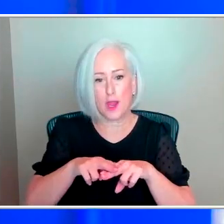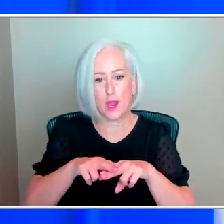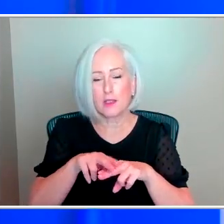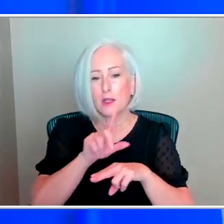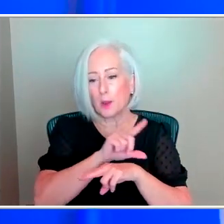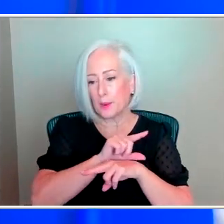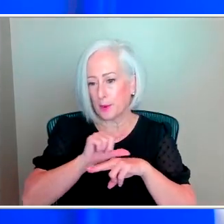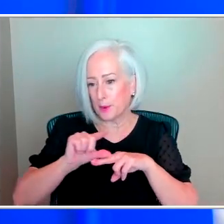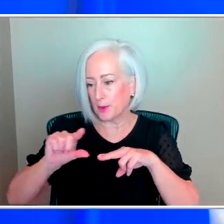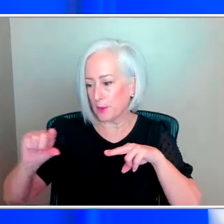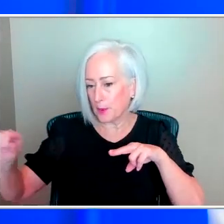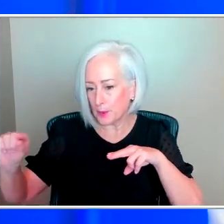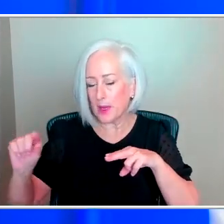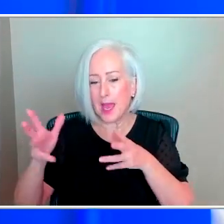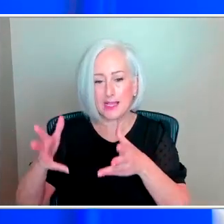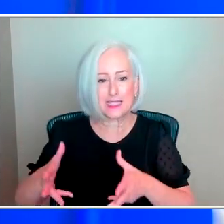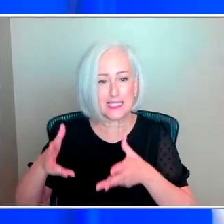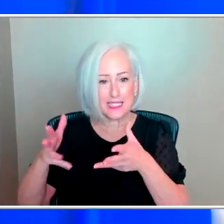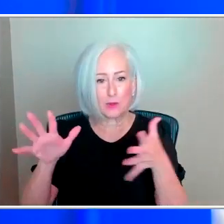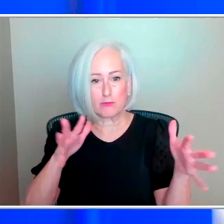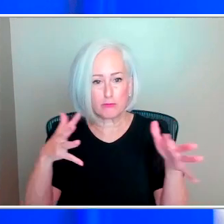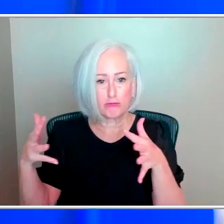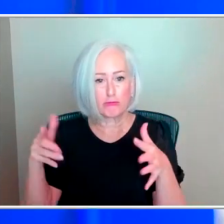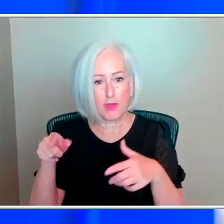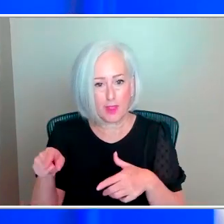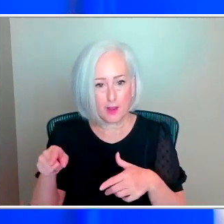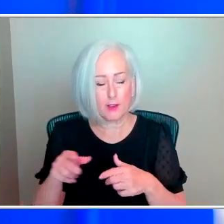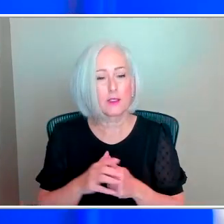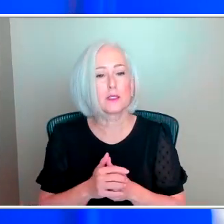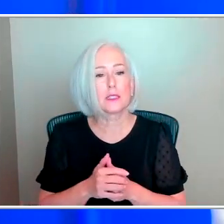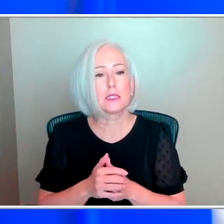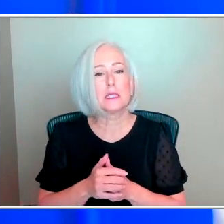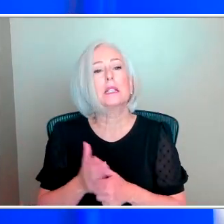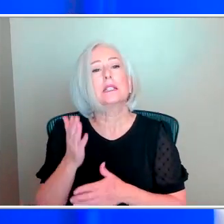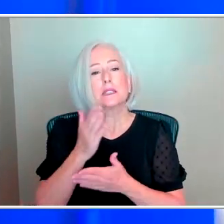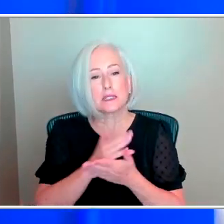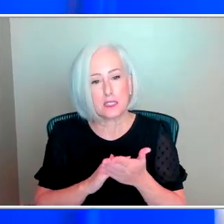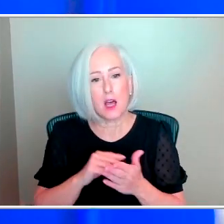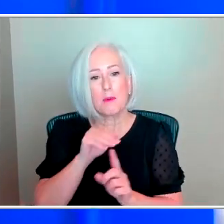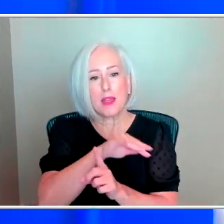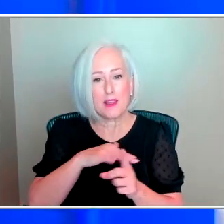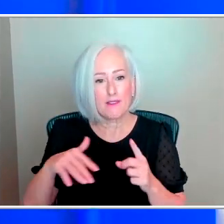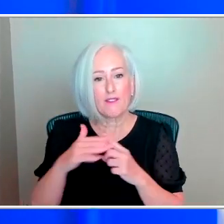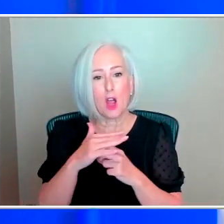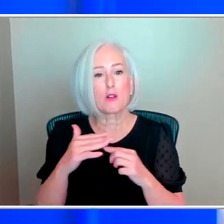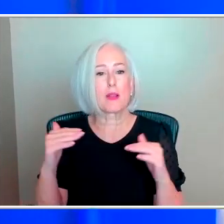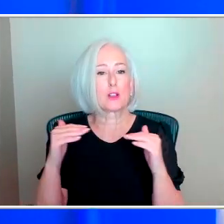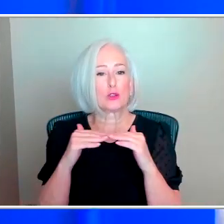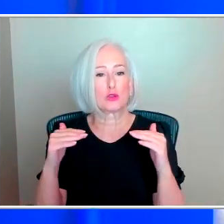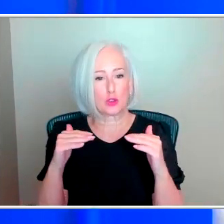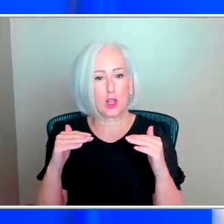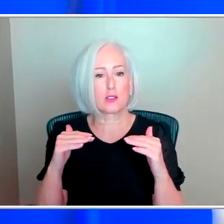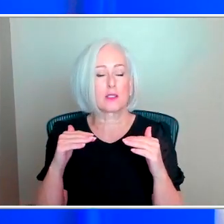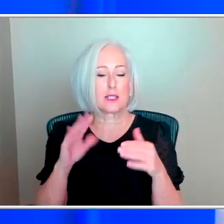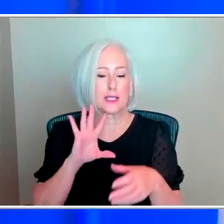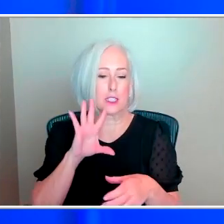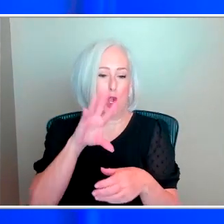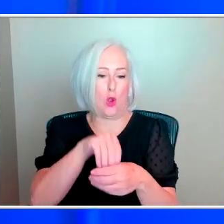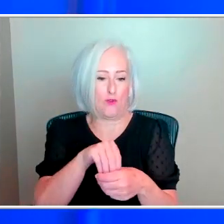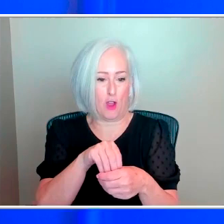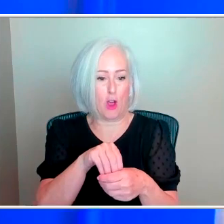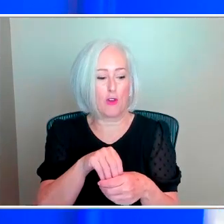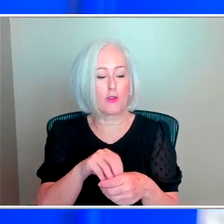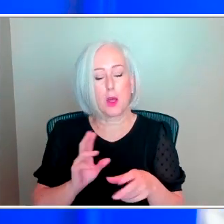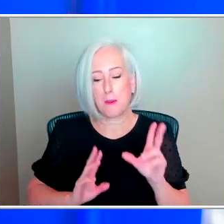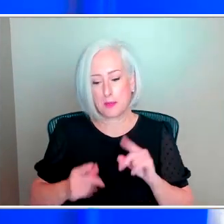there. And, there's been some environmental justice system things that come into play there. People saying, if you live in